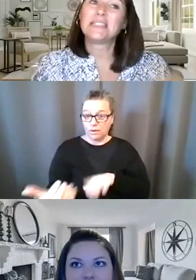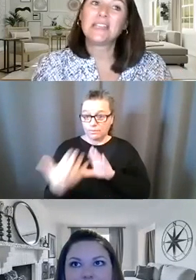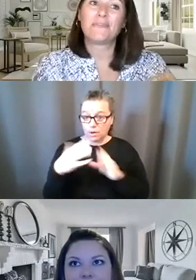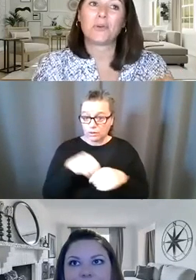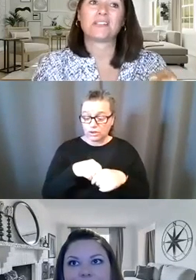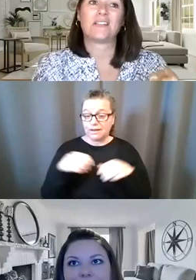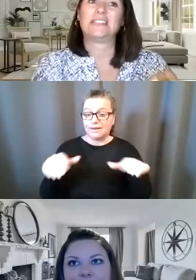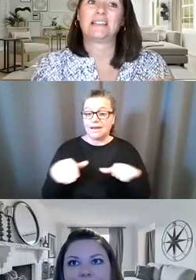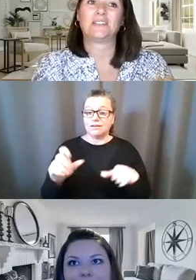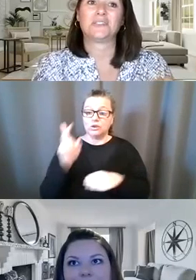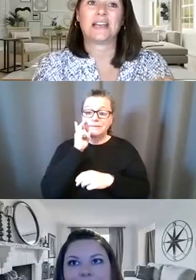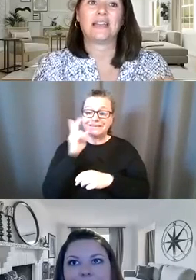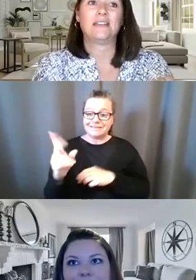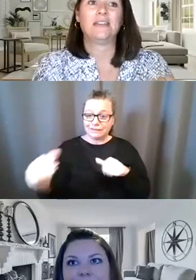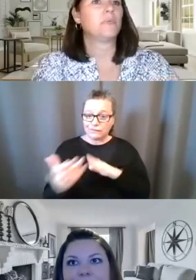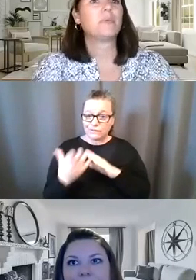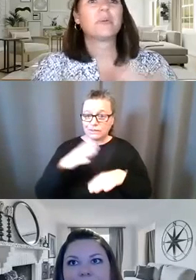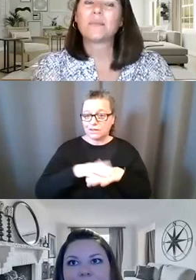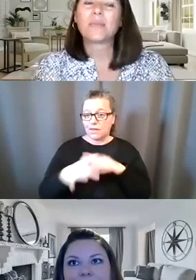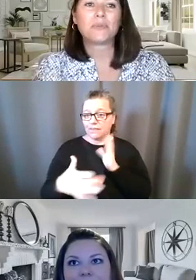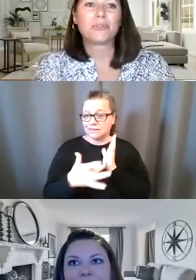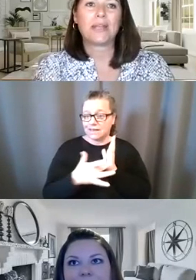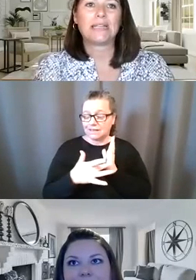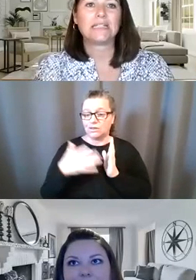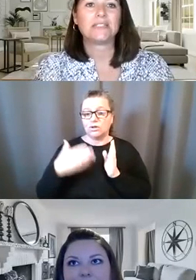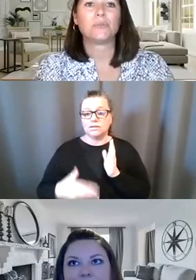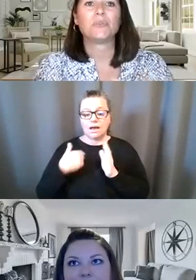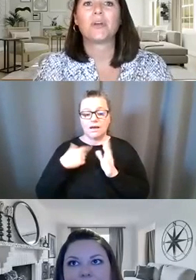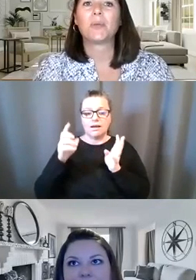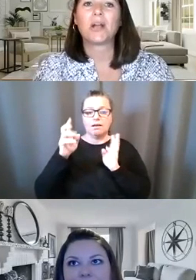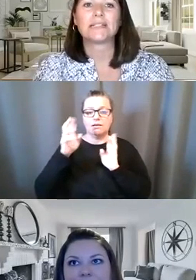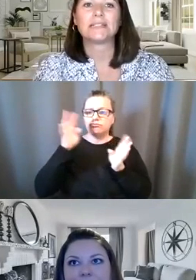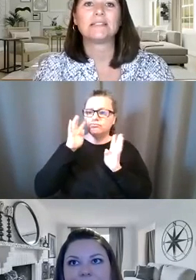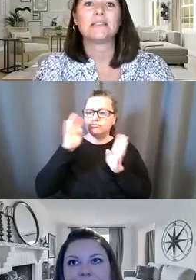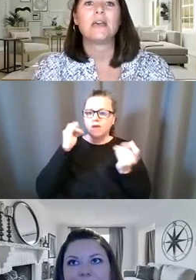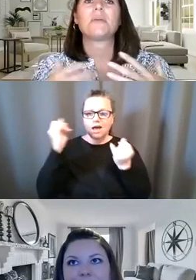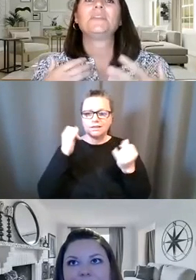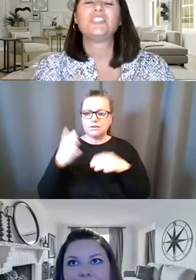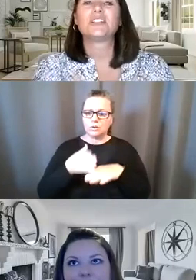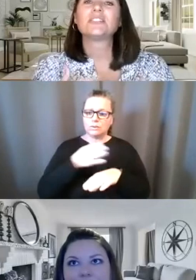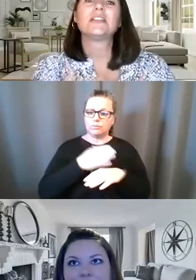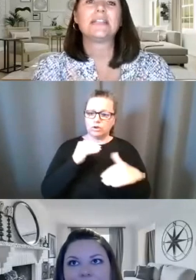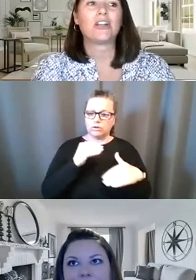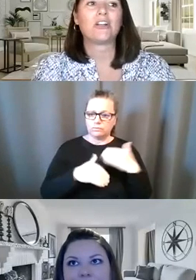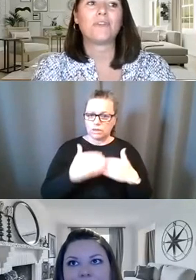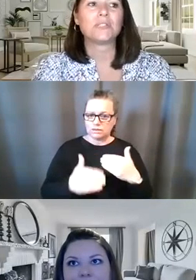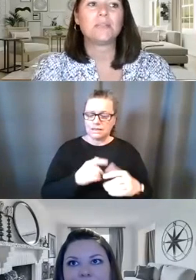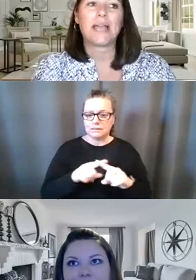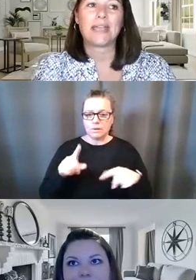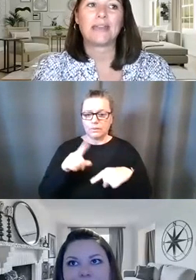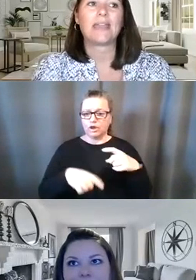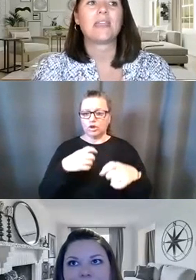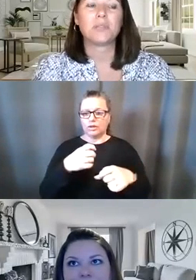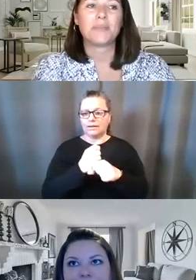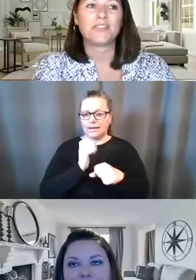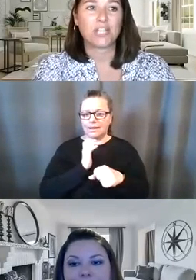We'd seen the focus on the technical side. We were coming up with great ideas to improve our processes, but we just couldn't get our folks to buy